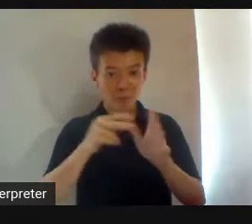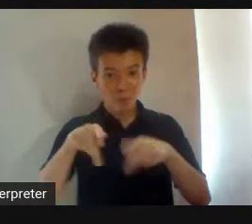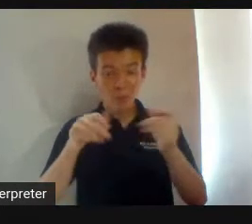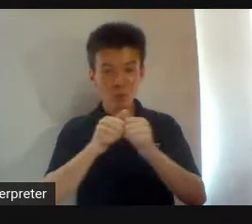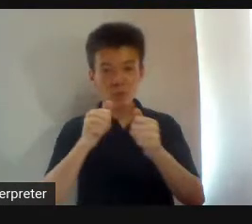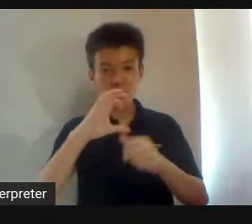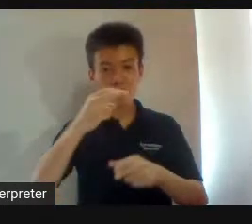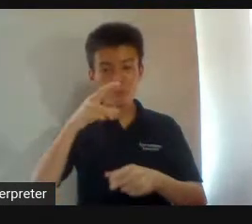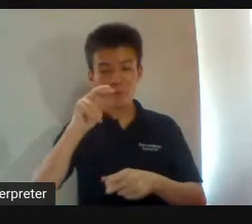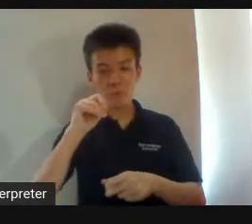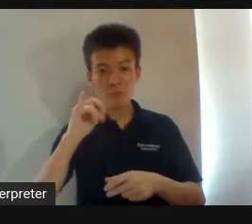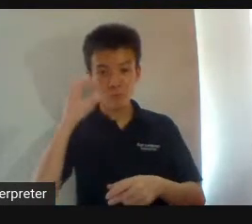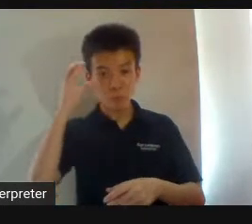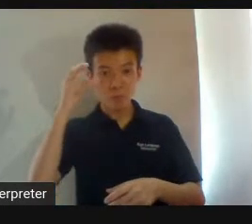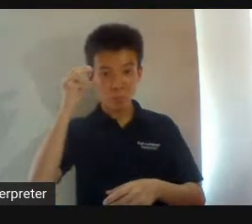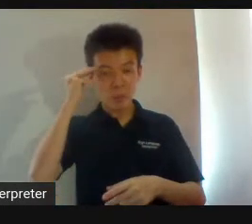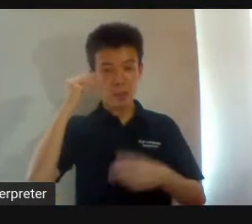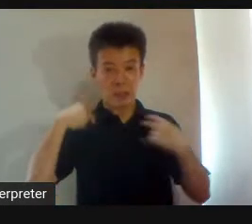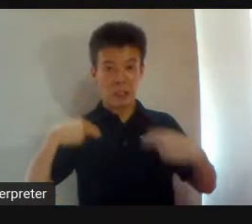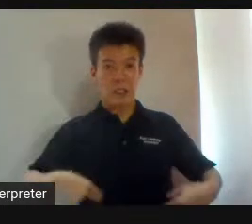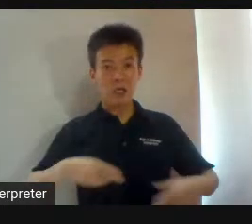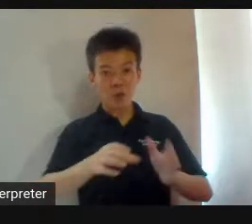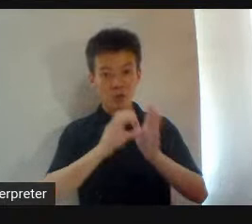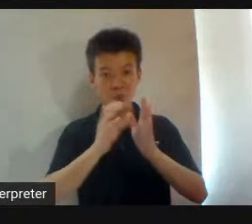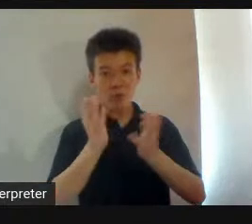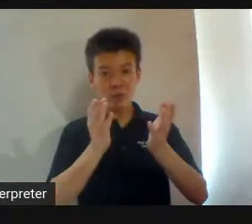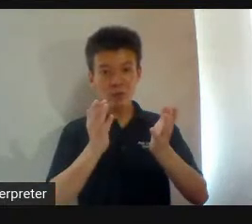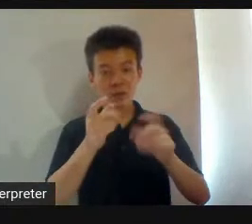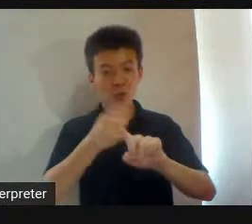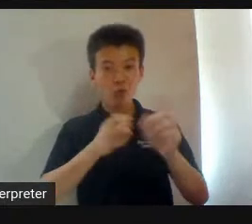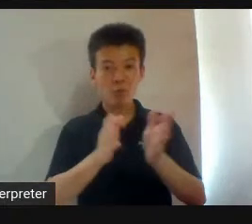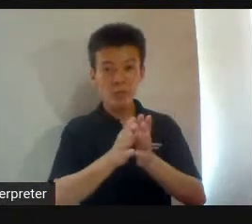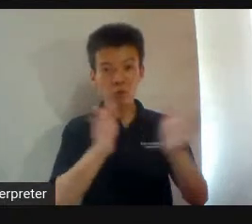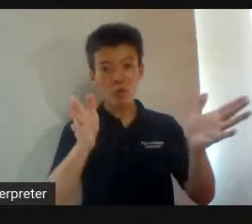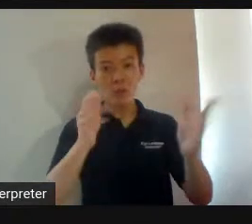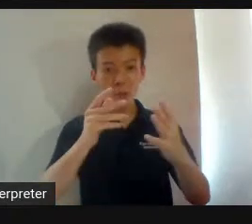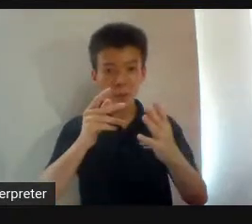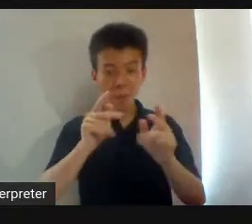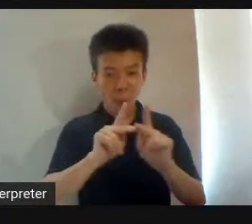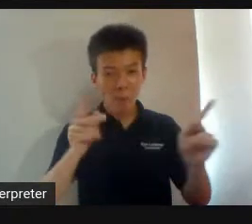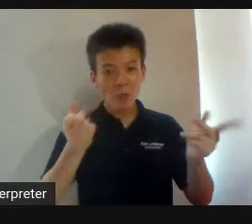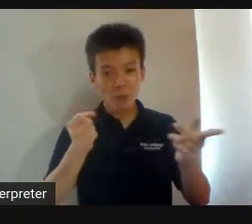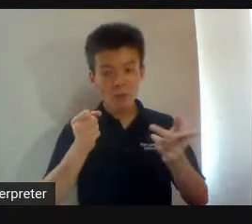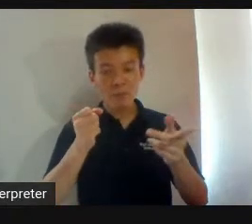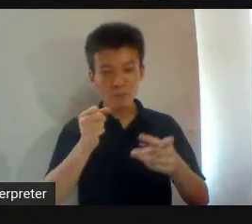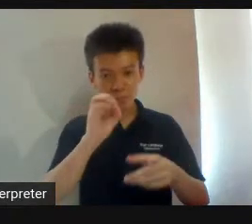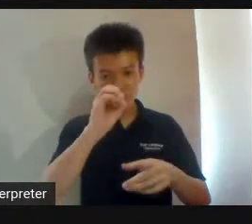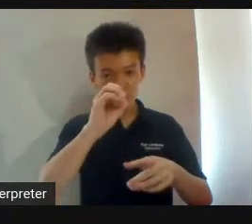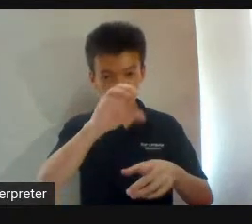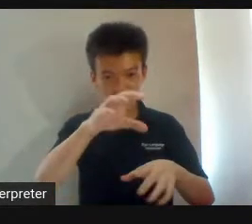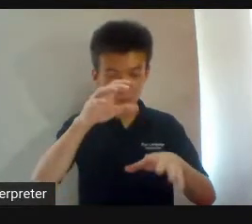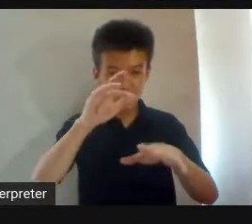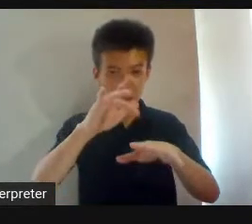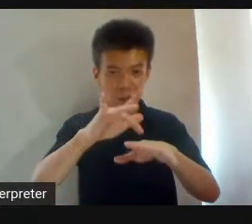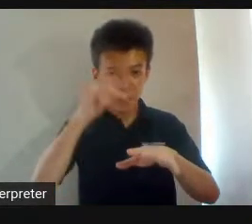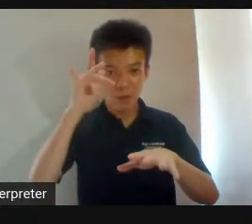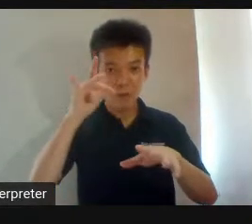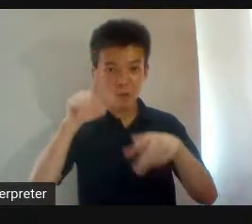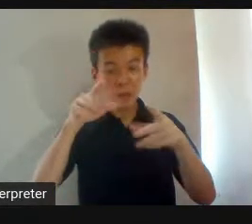chronic mental health conditions. We also serve people from the general public, but I wanted to shine a light on people who are